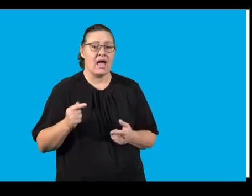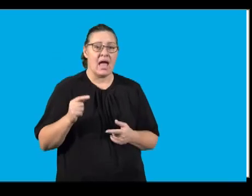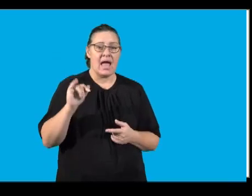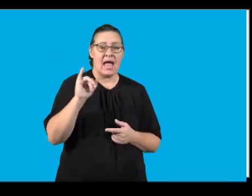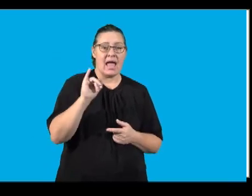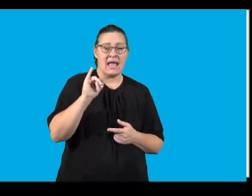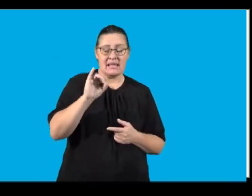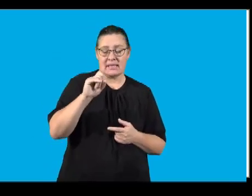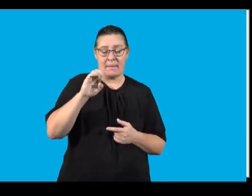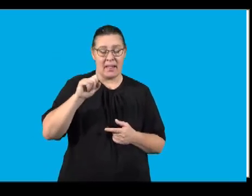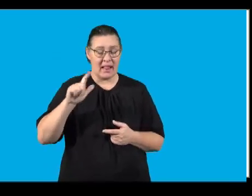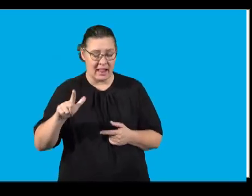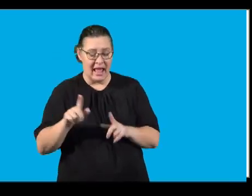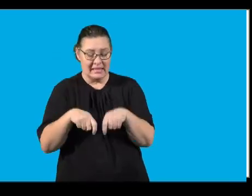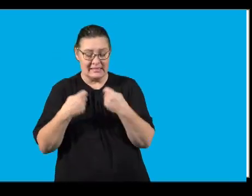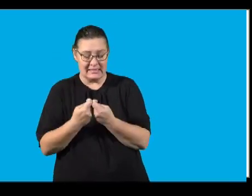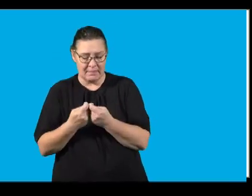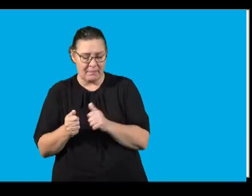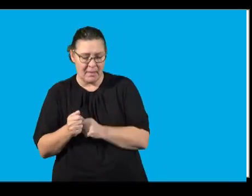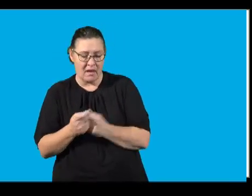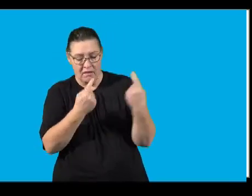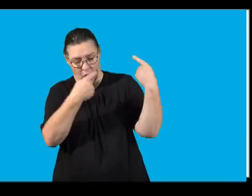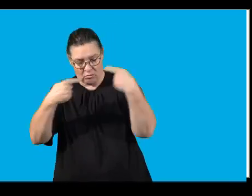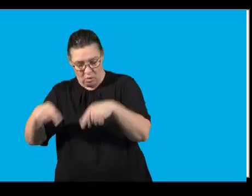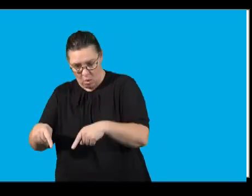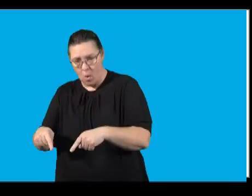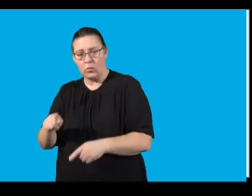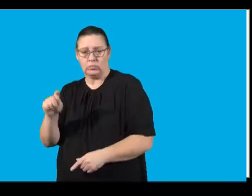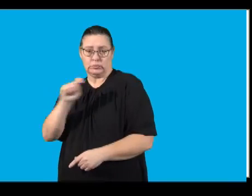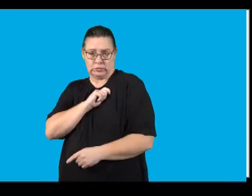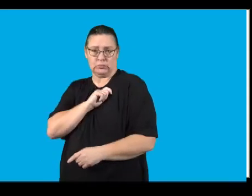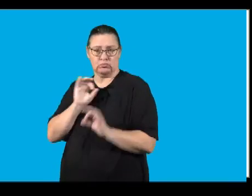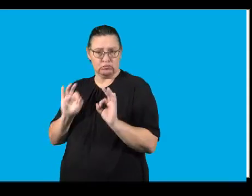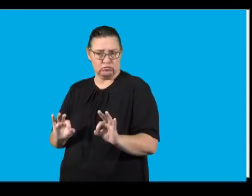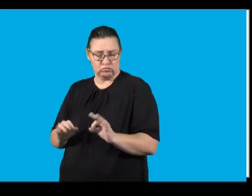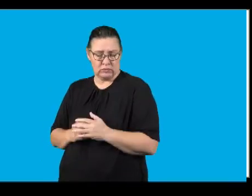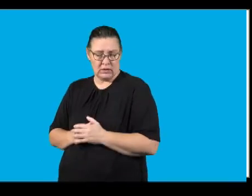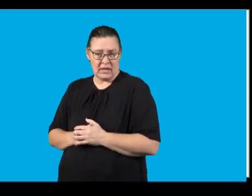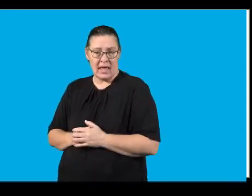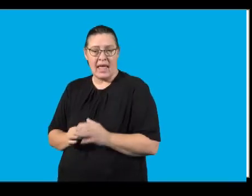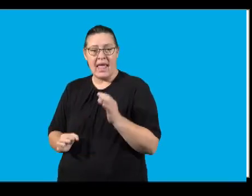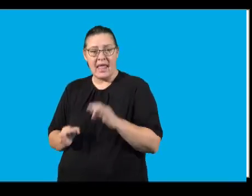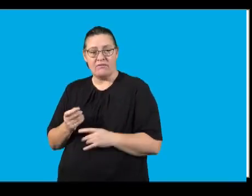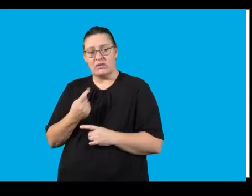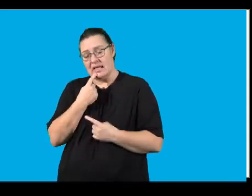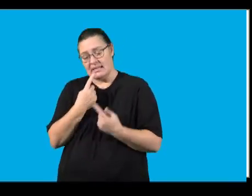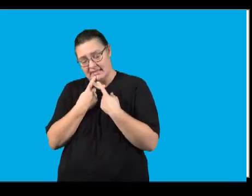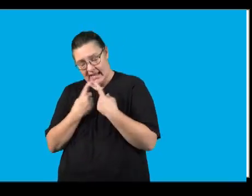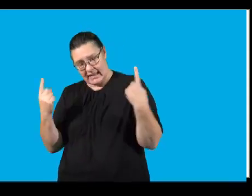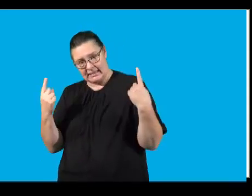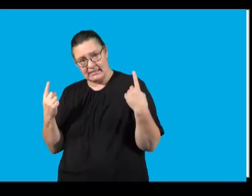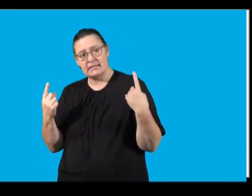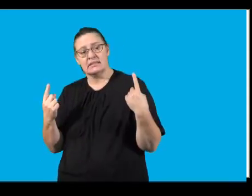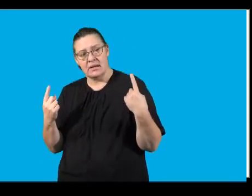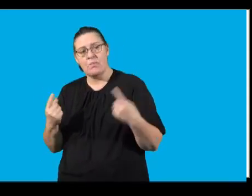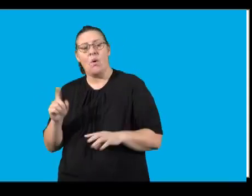her teammates have when they go to Zulile High are valid. Now, please take note. Once they give you a statement, it